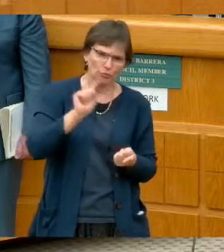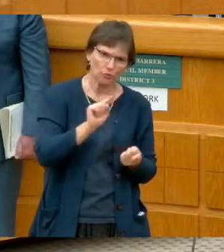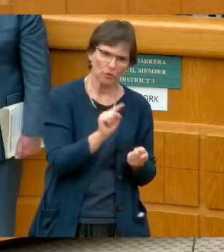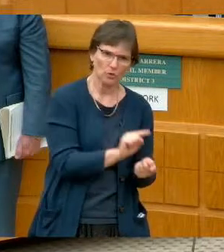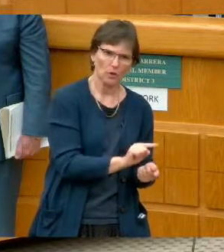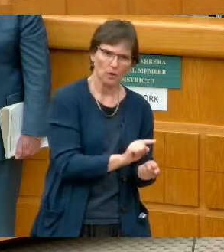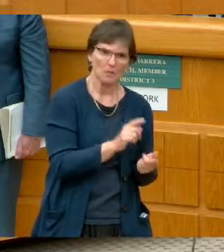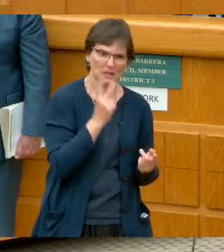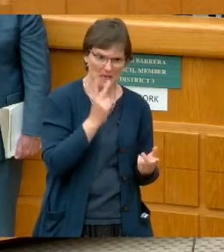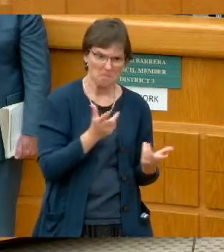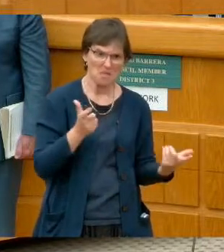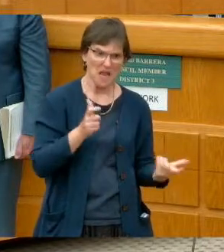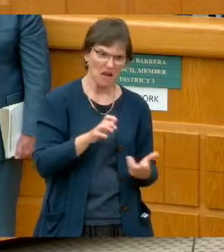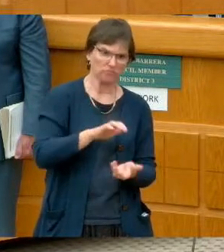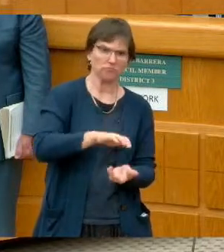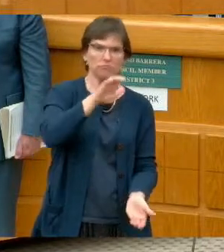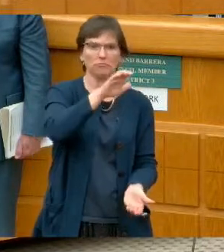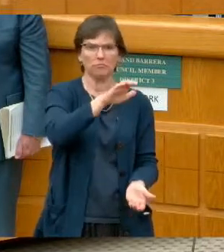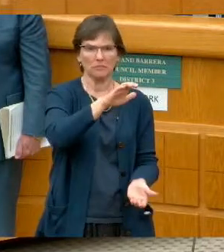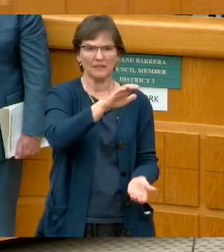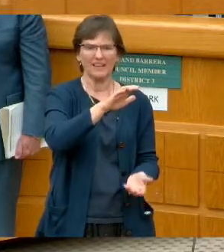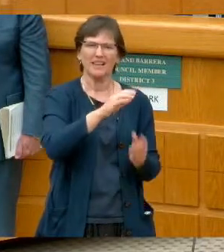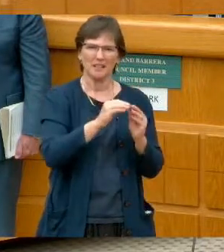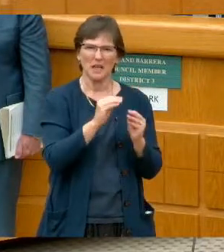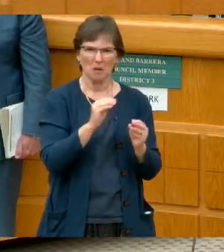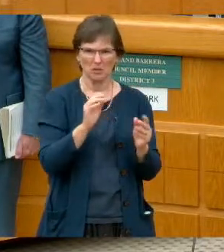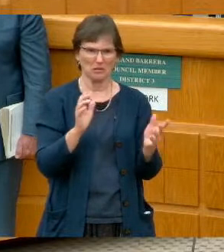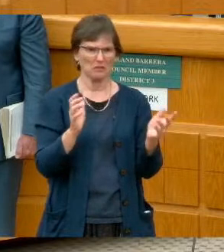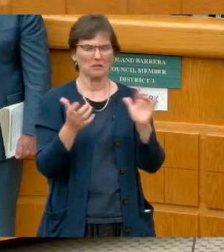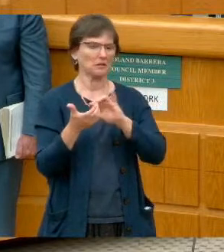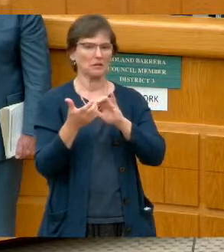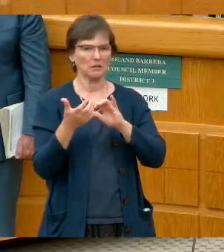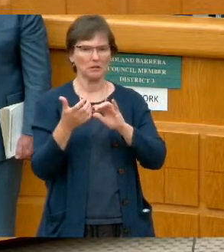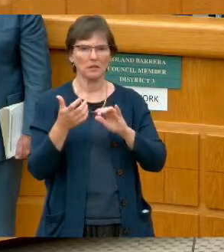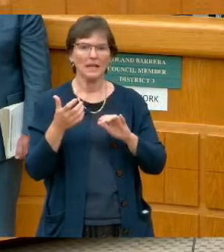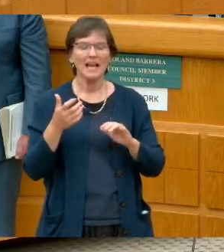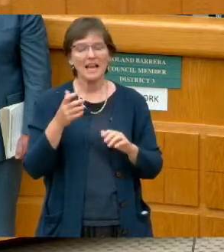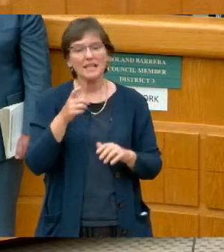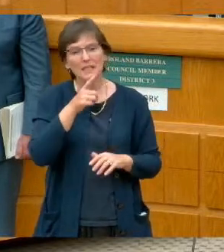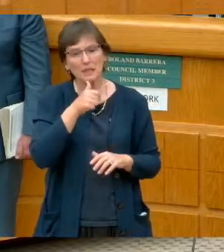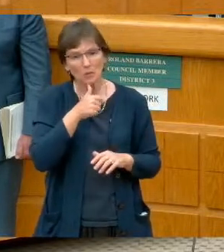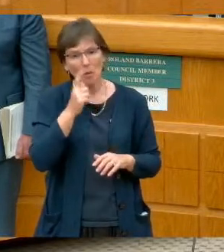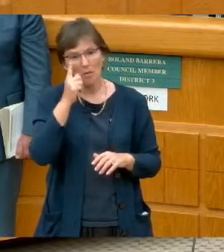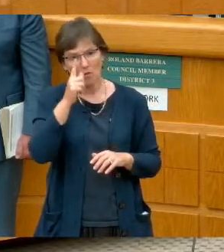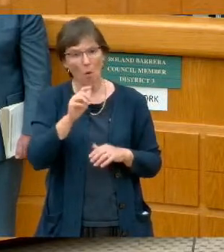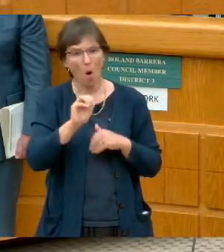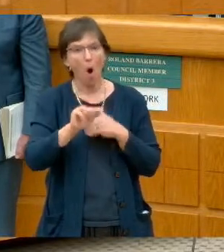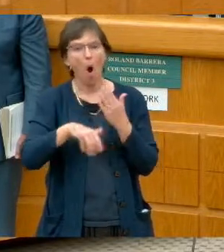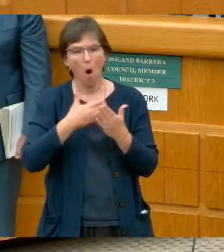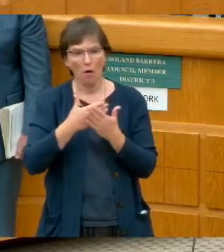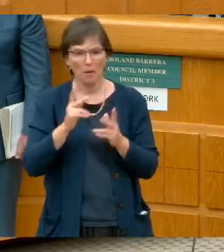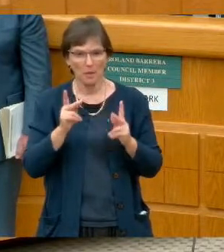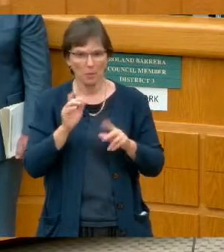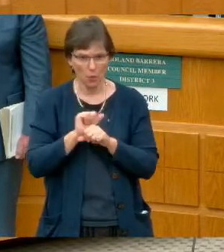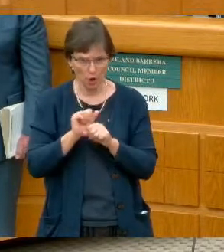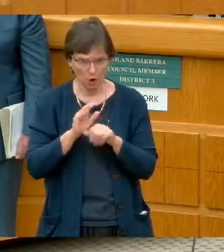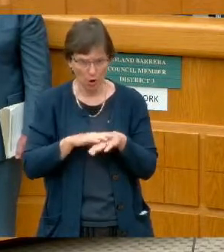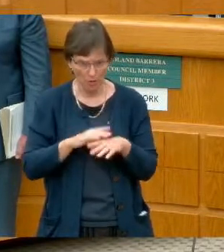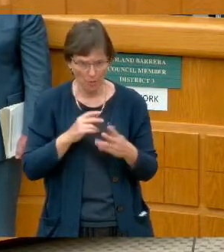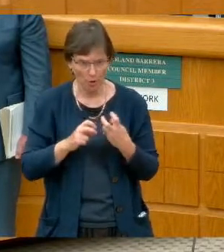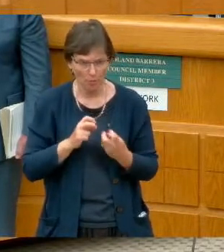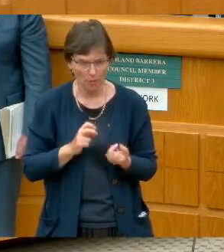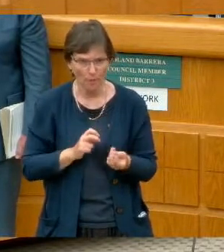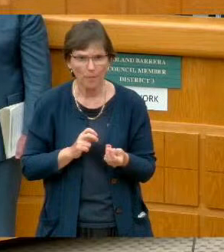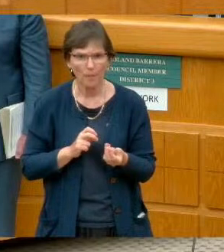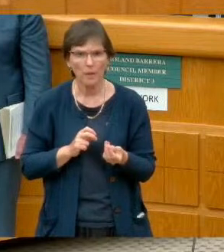were starting to come down, and then we see this huge data dump, and it just throws the numbers off. It's disappointing, I think, to all of us,